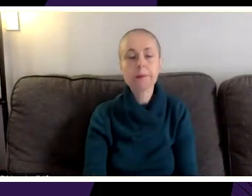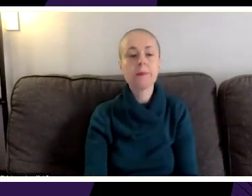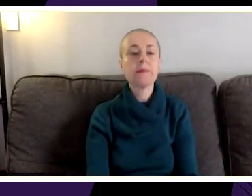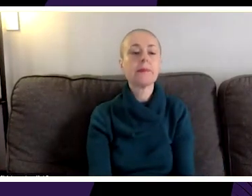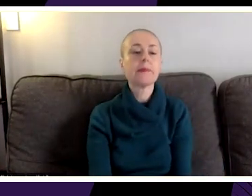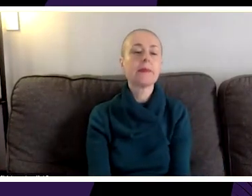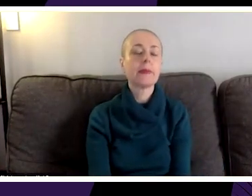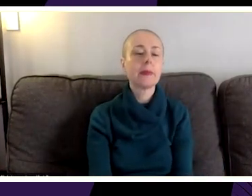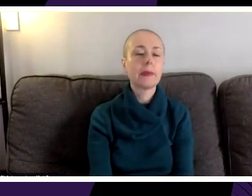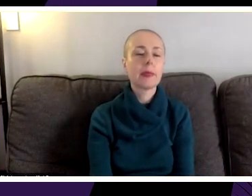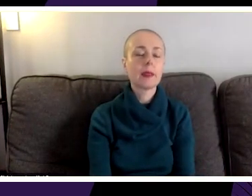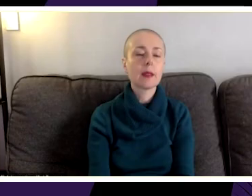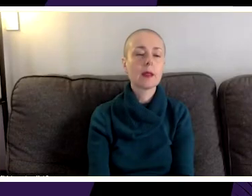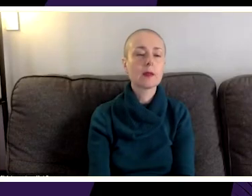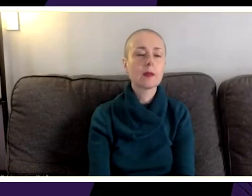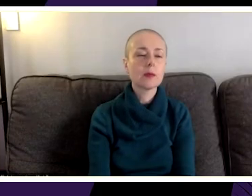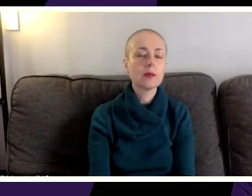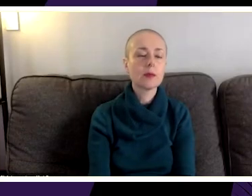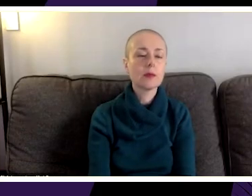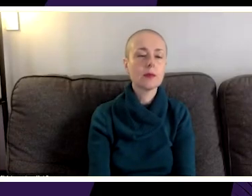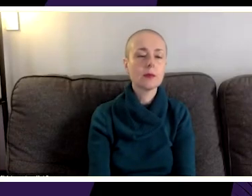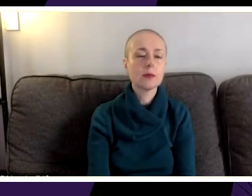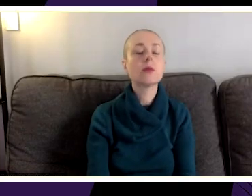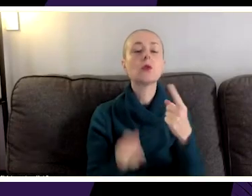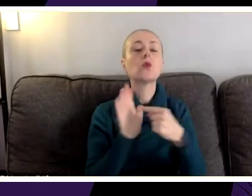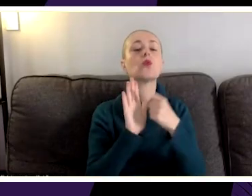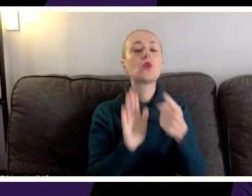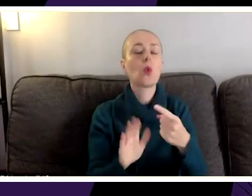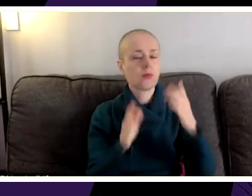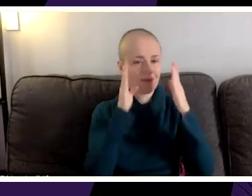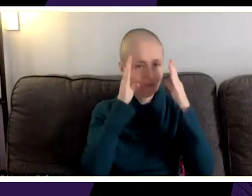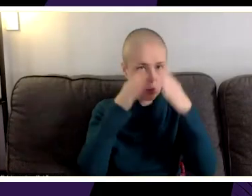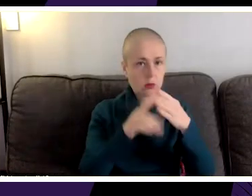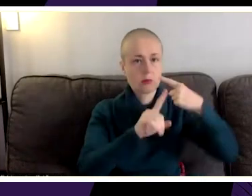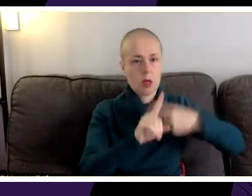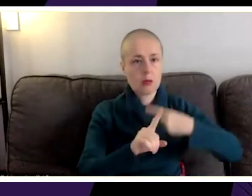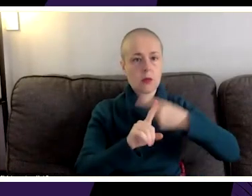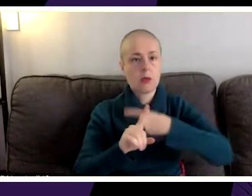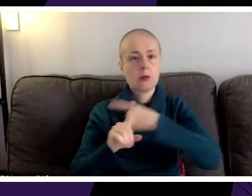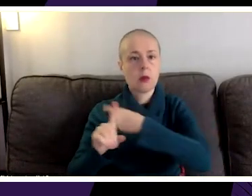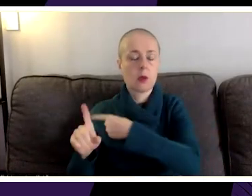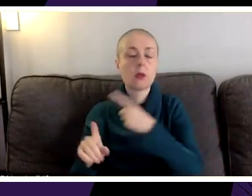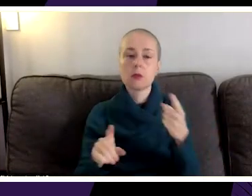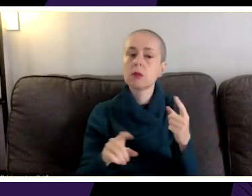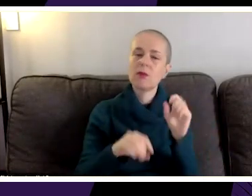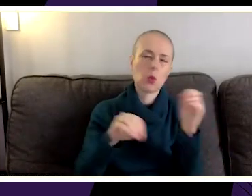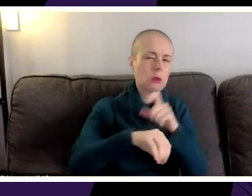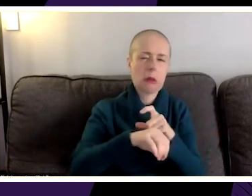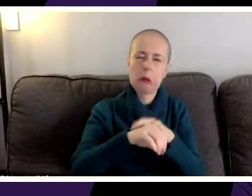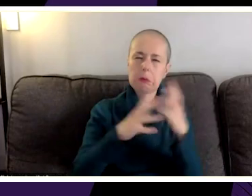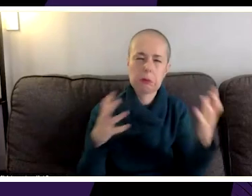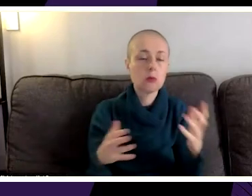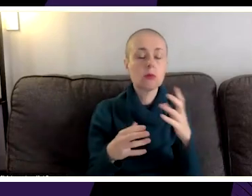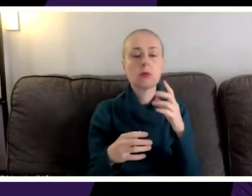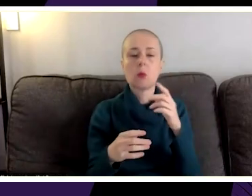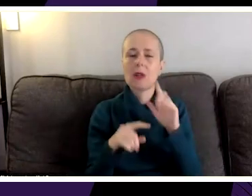So here is a project timeline of stuff that was done month by month. Just due to time, I won't go into this super in detail, but I